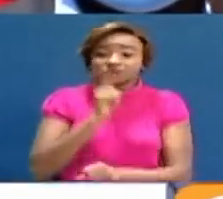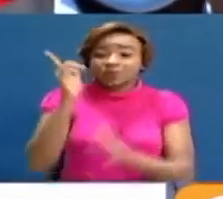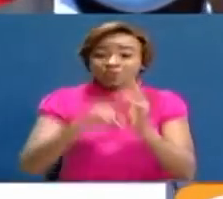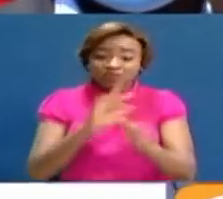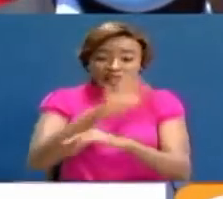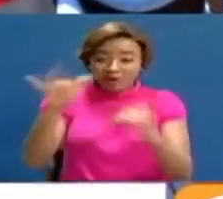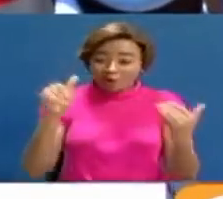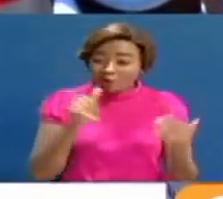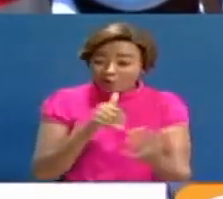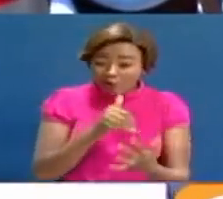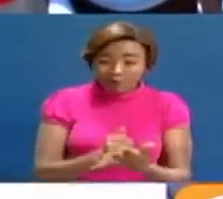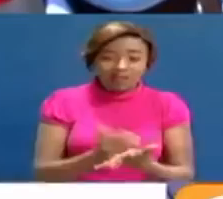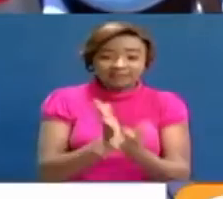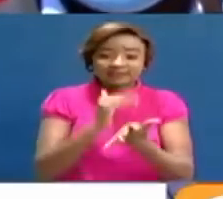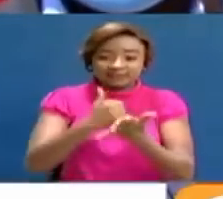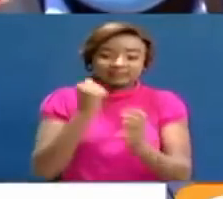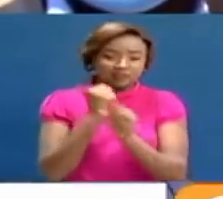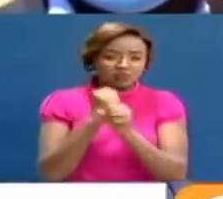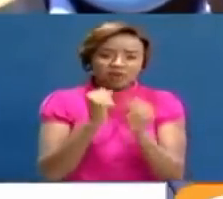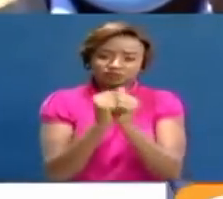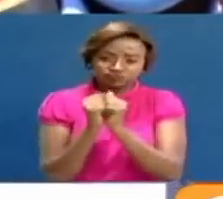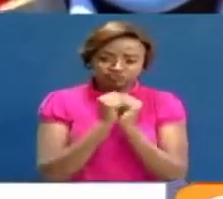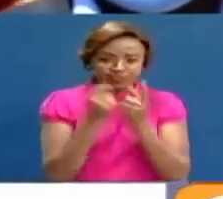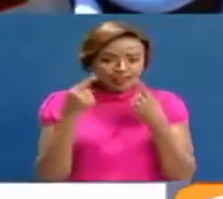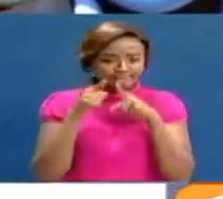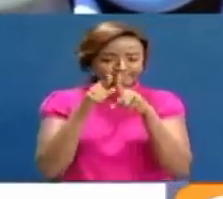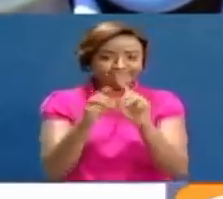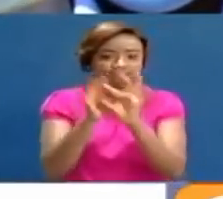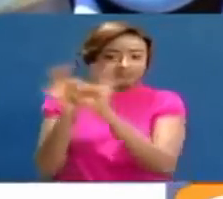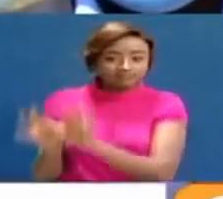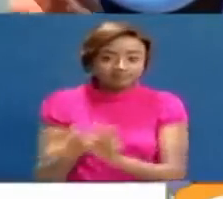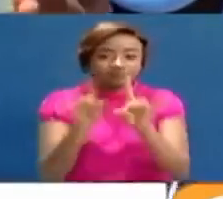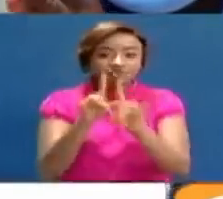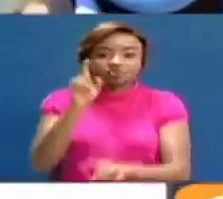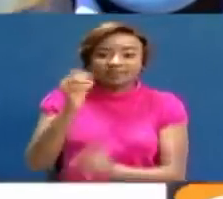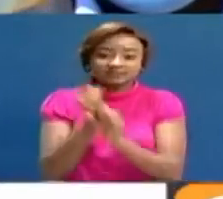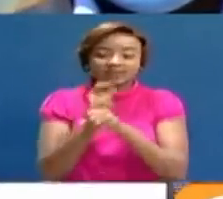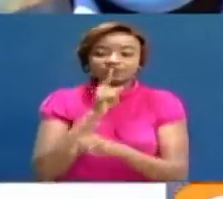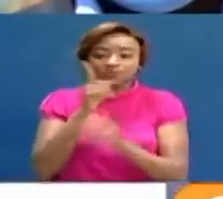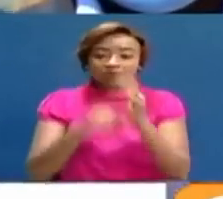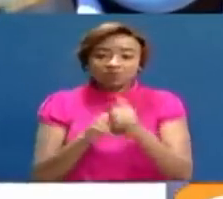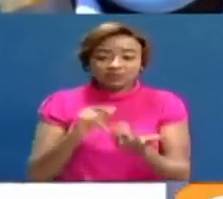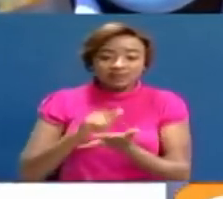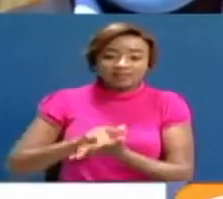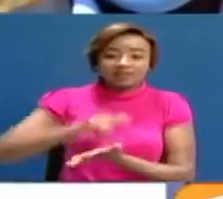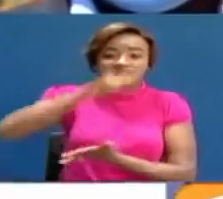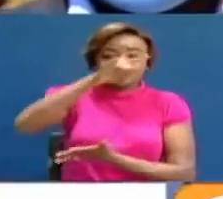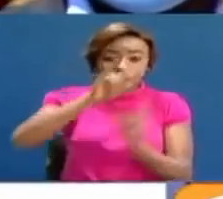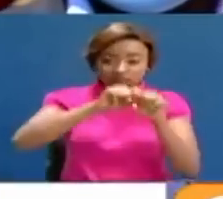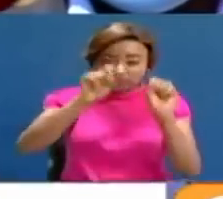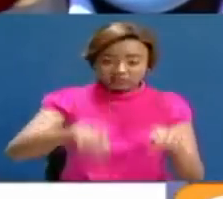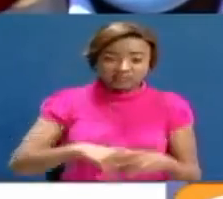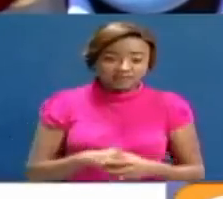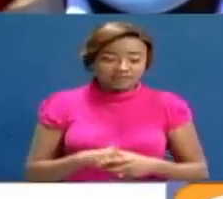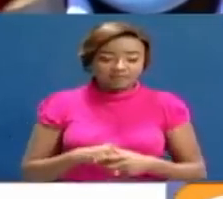subsectors work in harmony. We have to make sure the aviation systems or